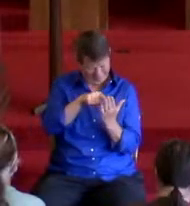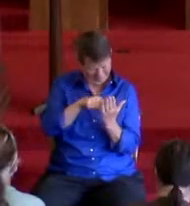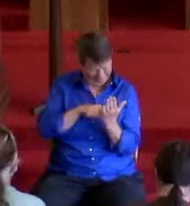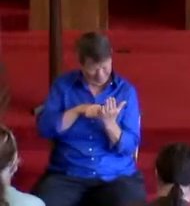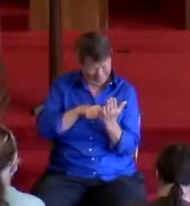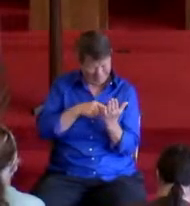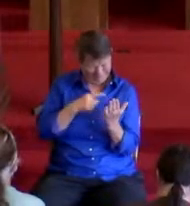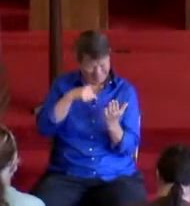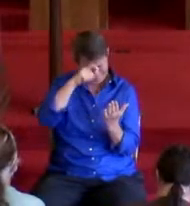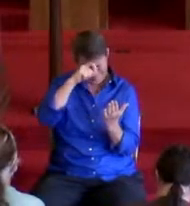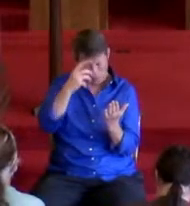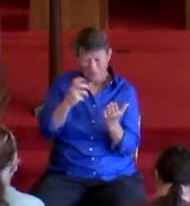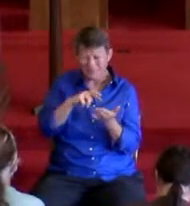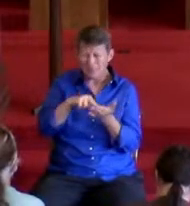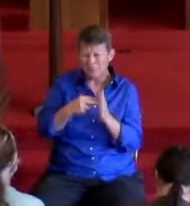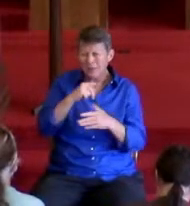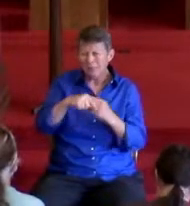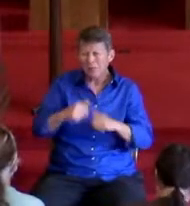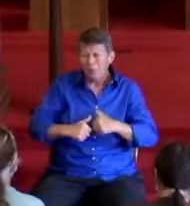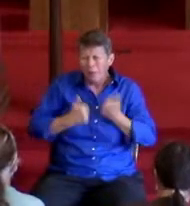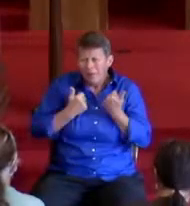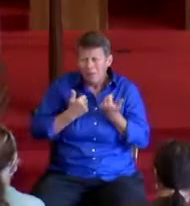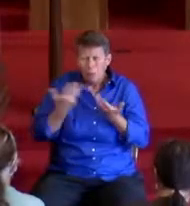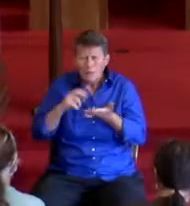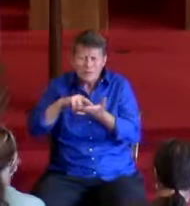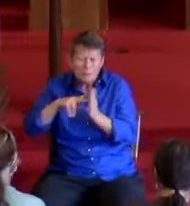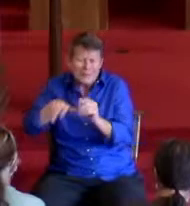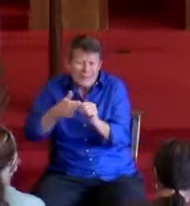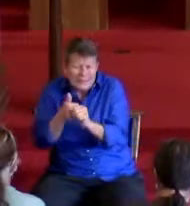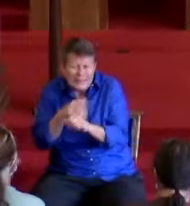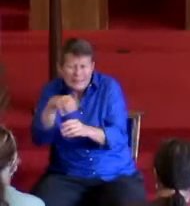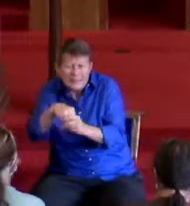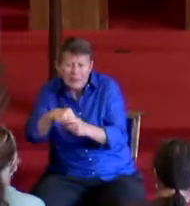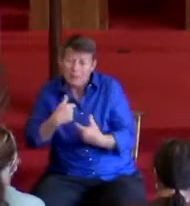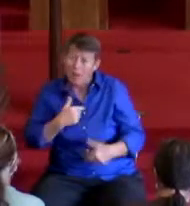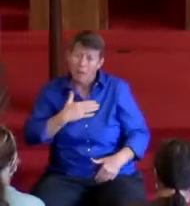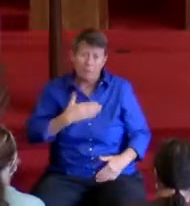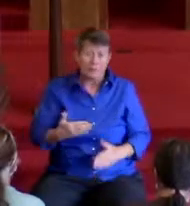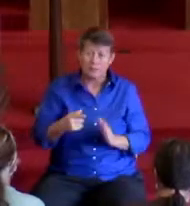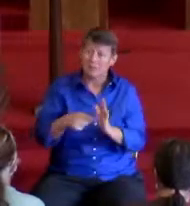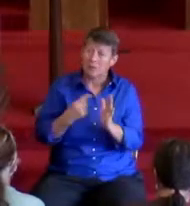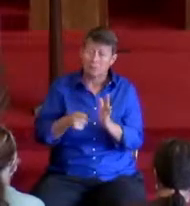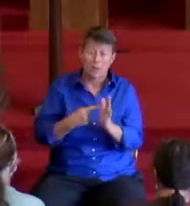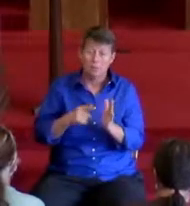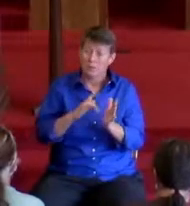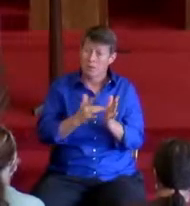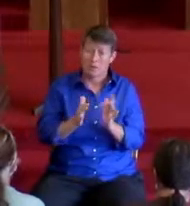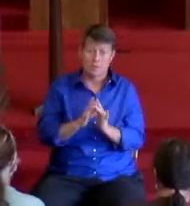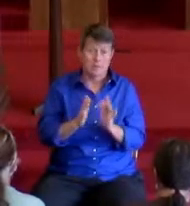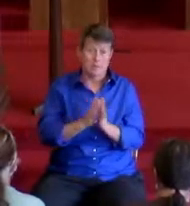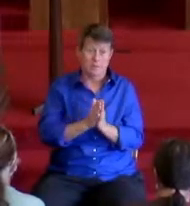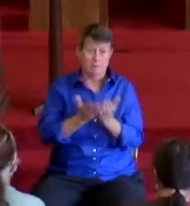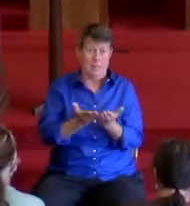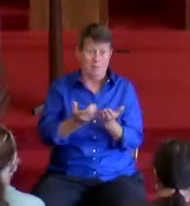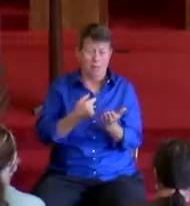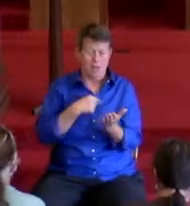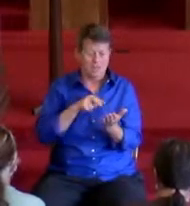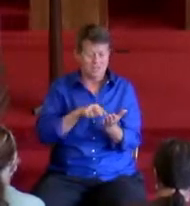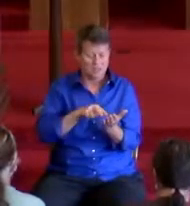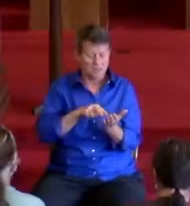life and find meaning. And I'll admit to having a sometimes love-hate relationship with the